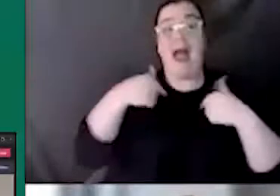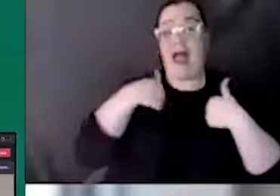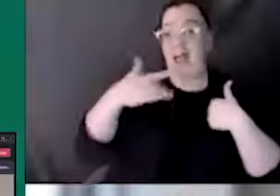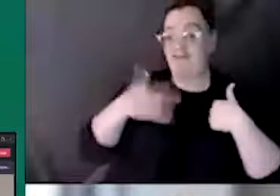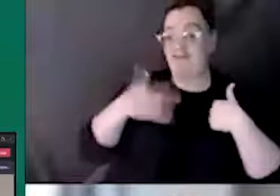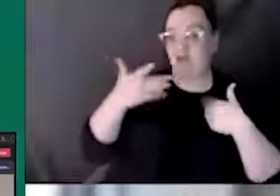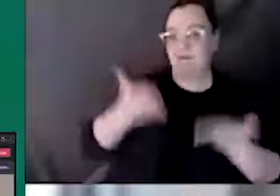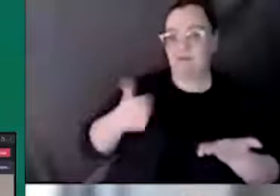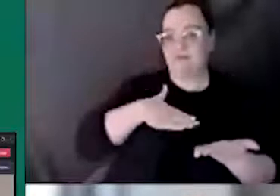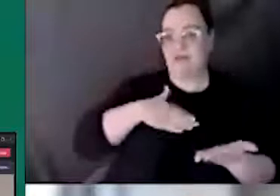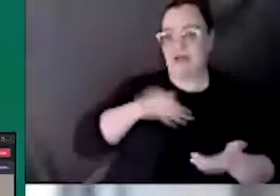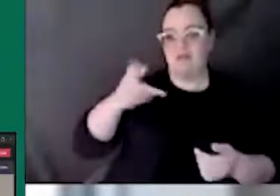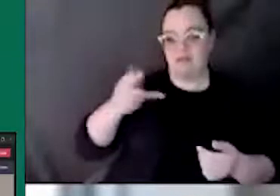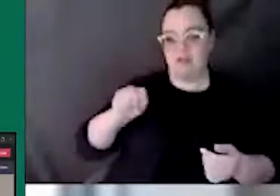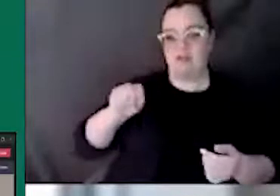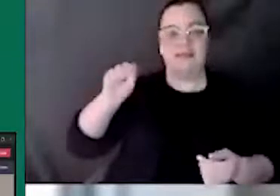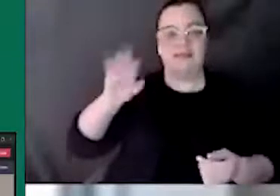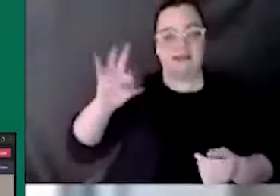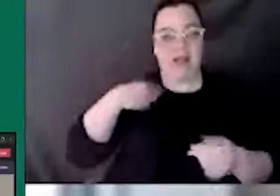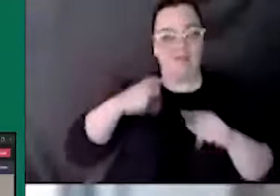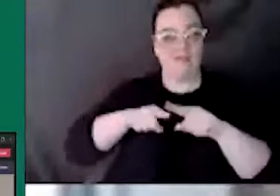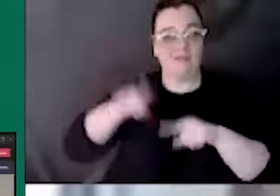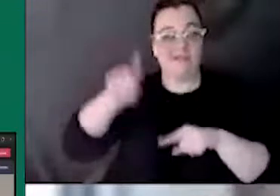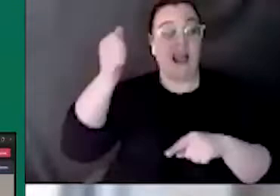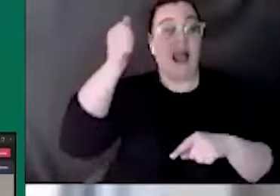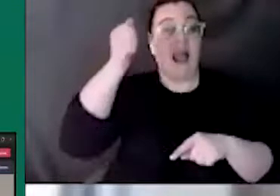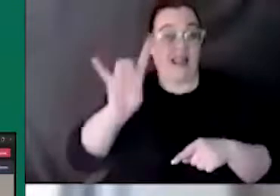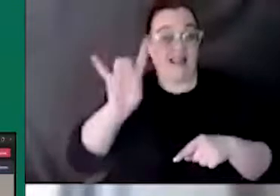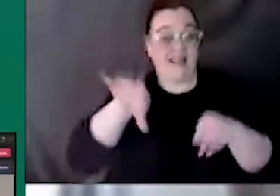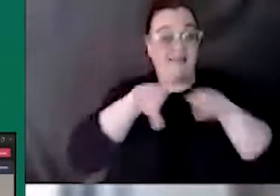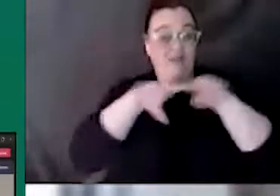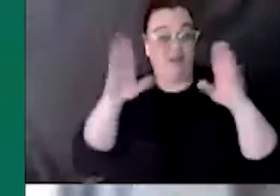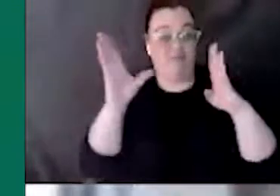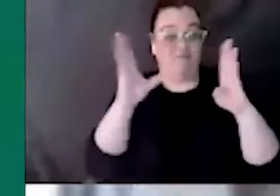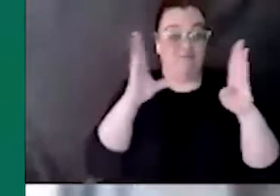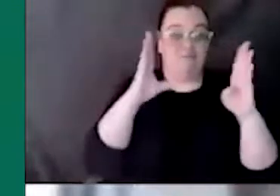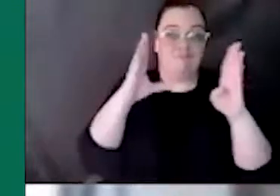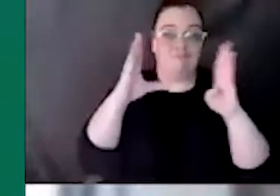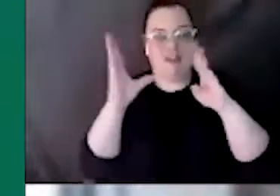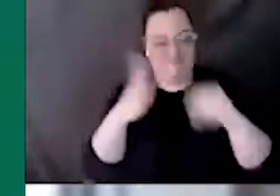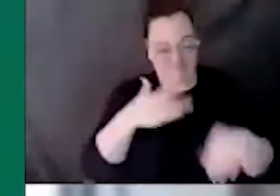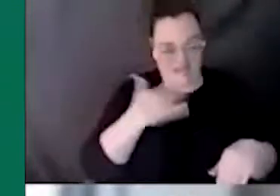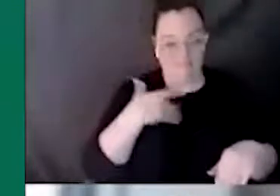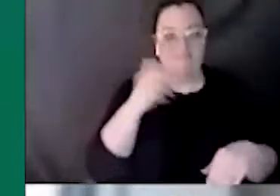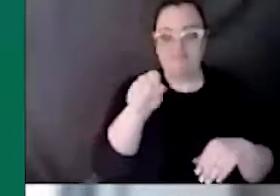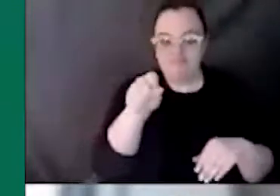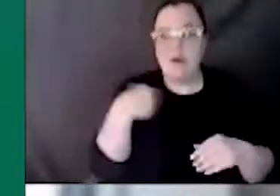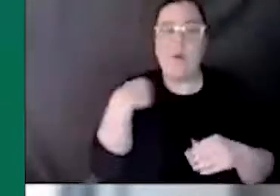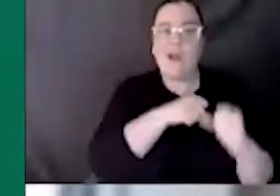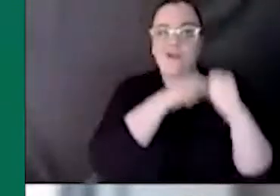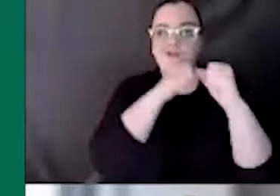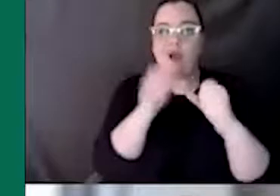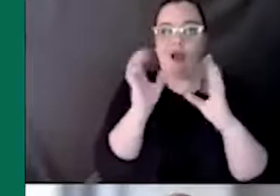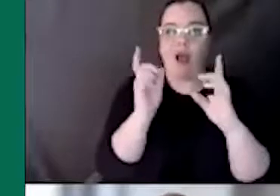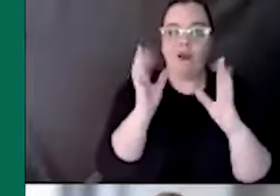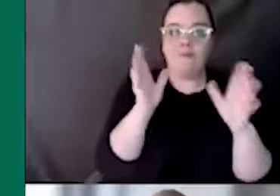Francisco. We're up on the 18th floor and it swayed a great deal. We had pretty strong sort of circular motion,